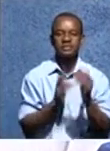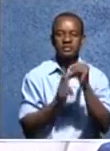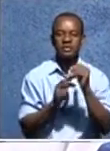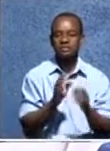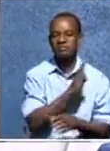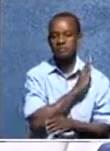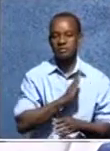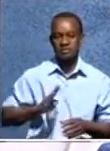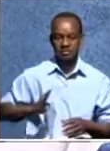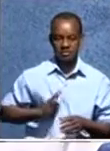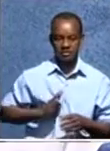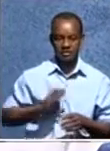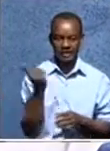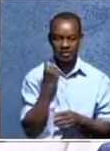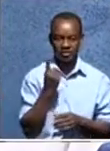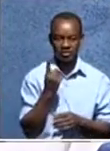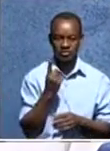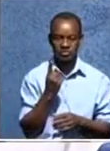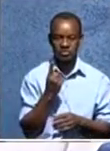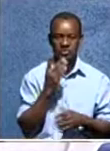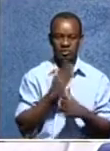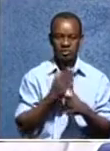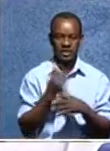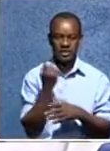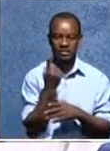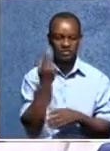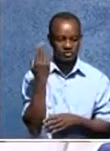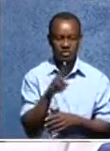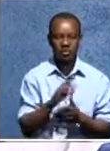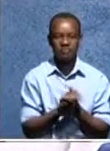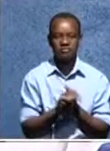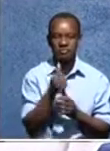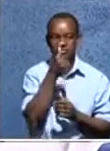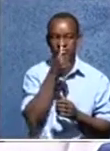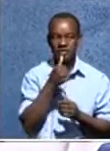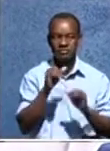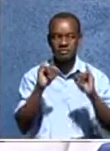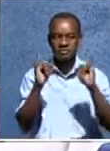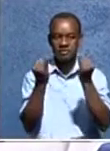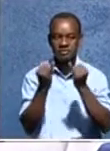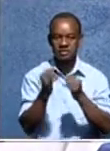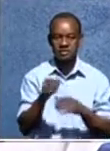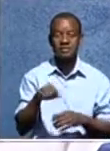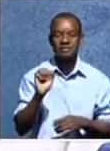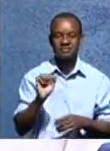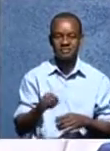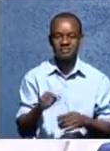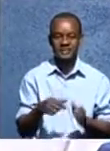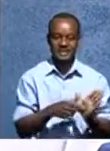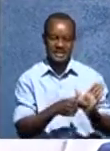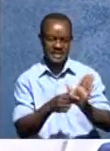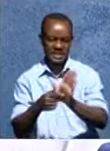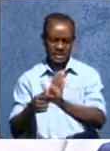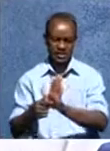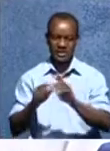do this all alone. In fact, the people who are in the business, the private sector owners, do market and promote